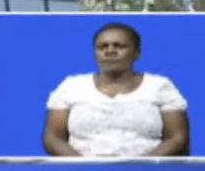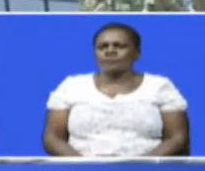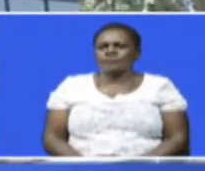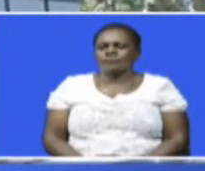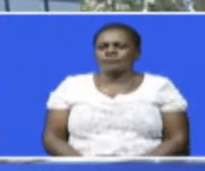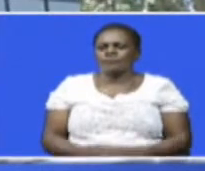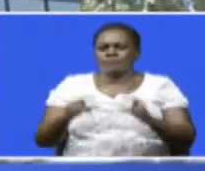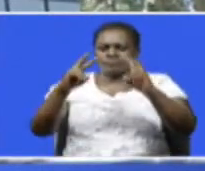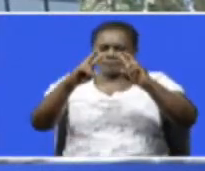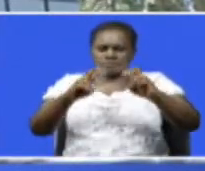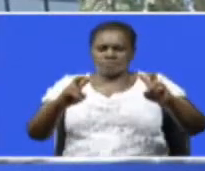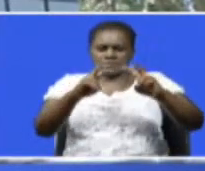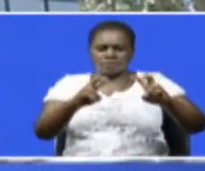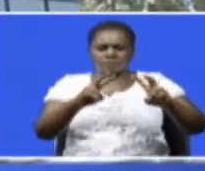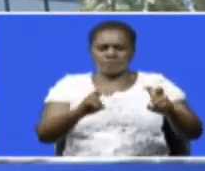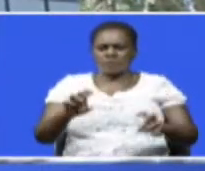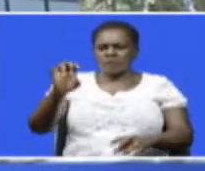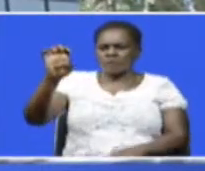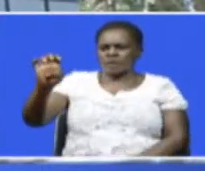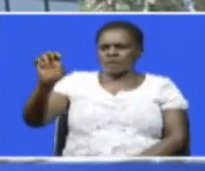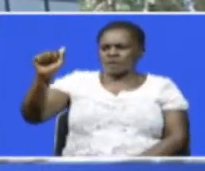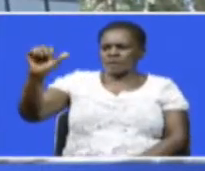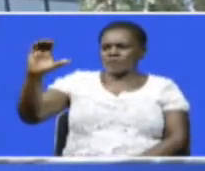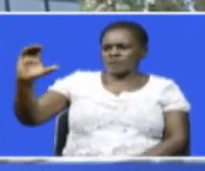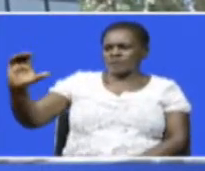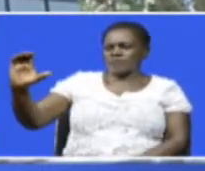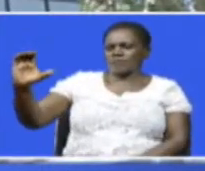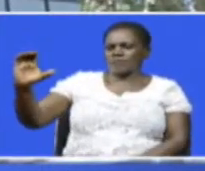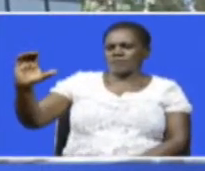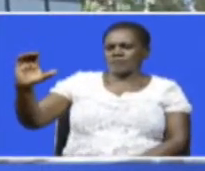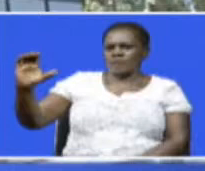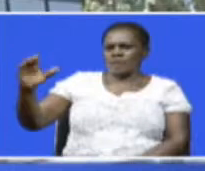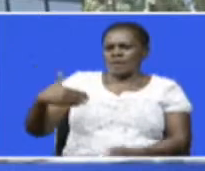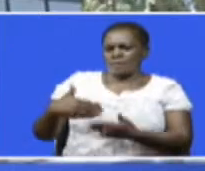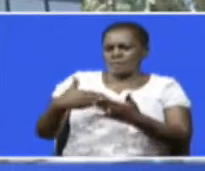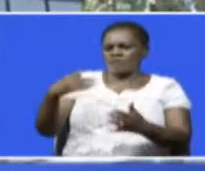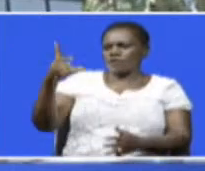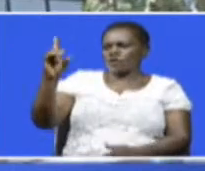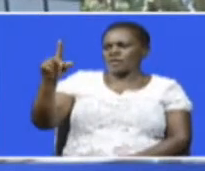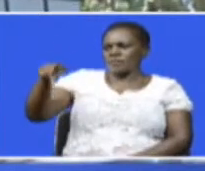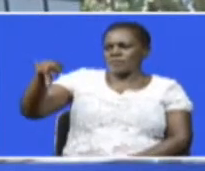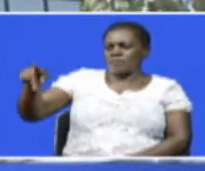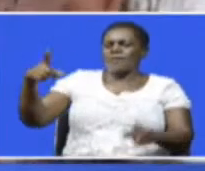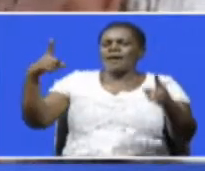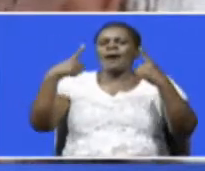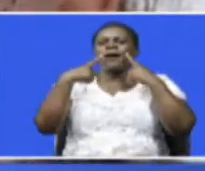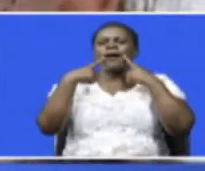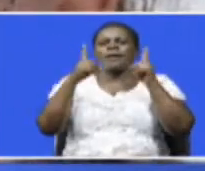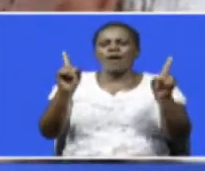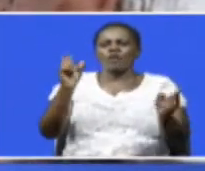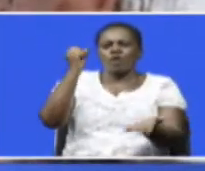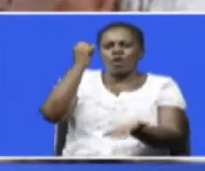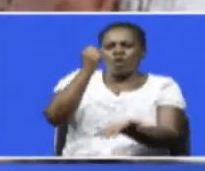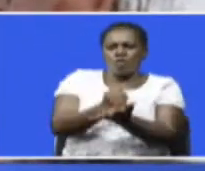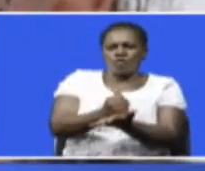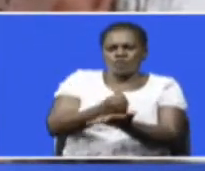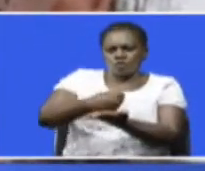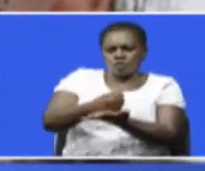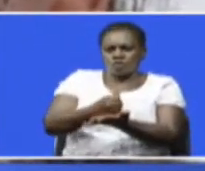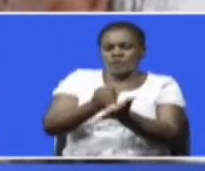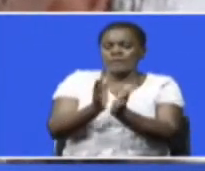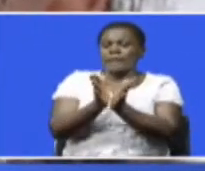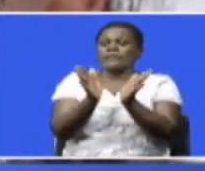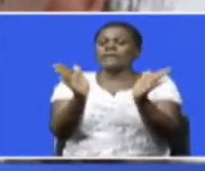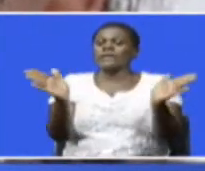Apart from the investigation by EACC, in the days leading to the DPP's announcement, the Office of the Auditor General